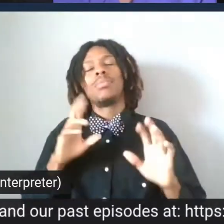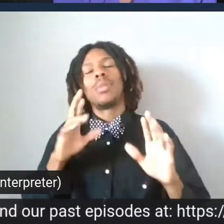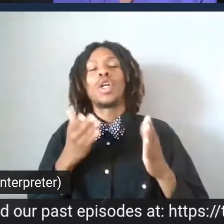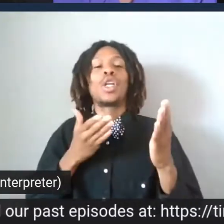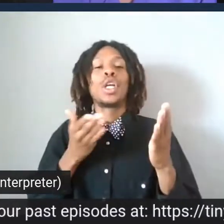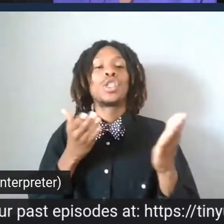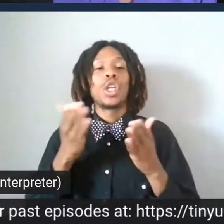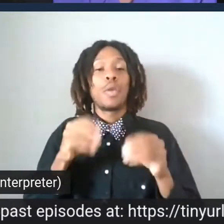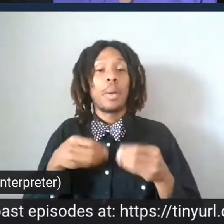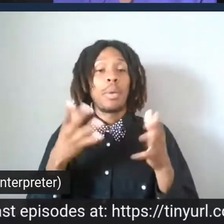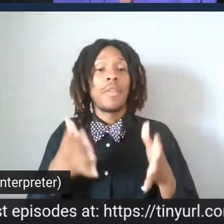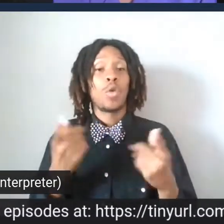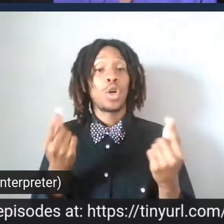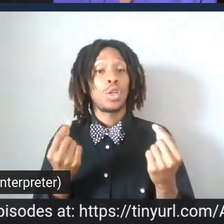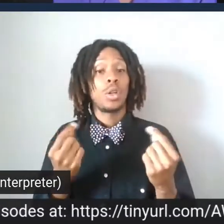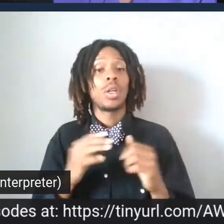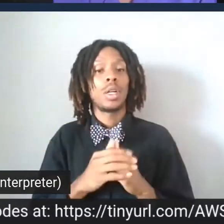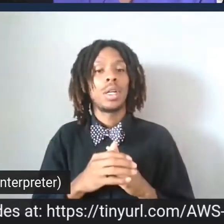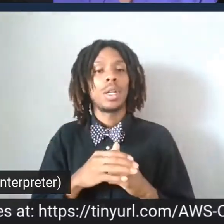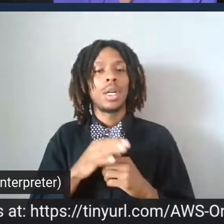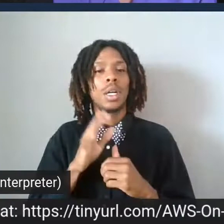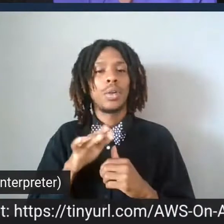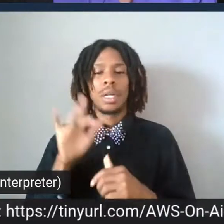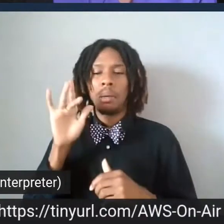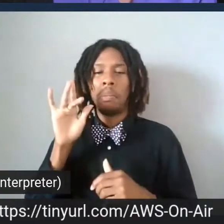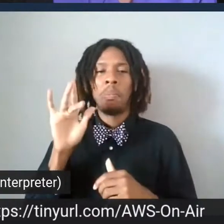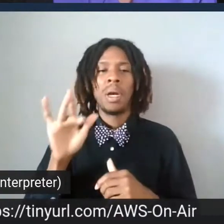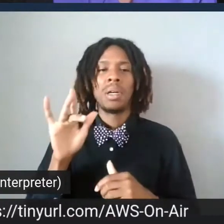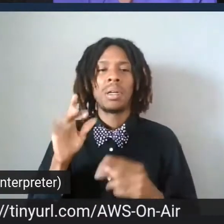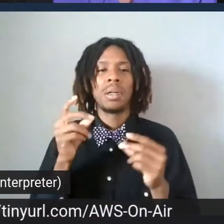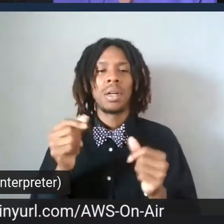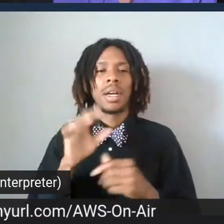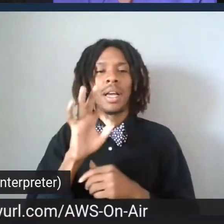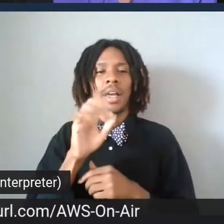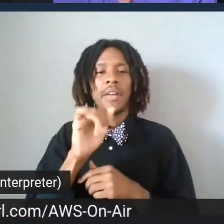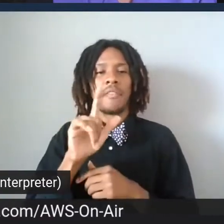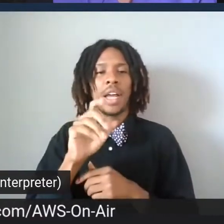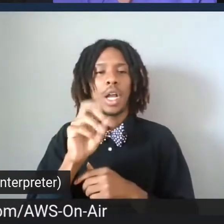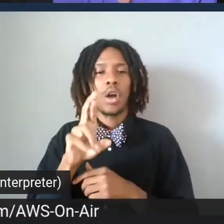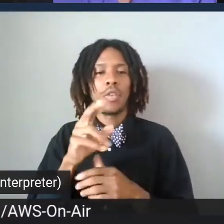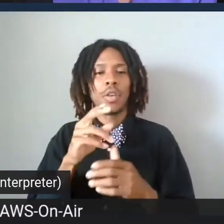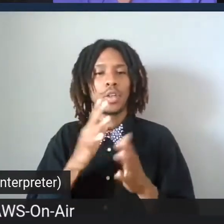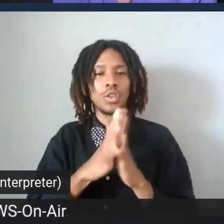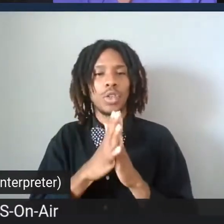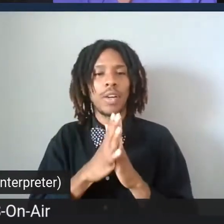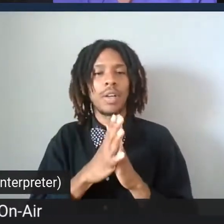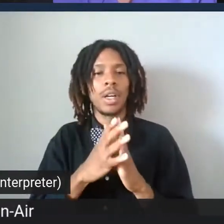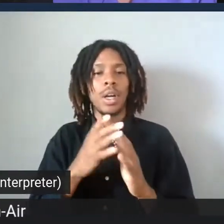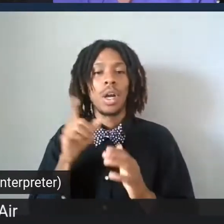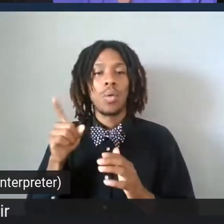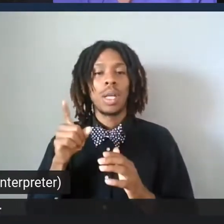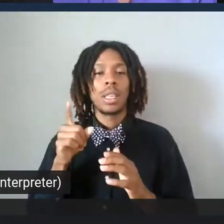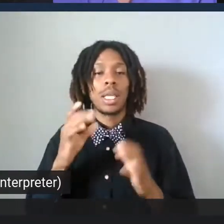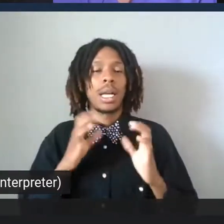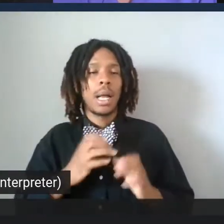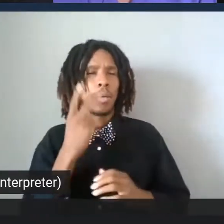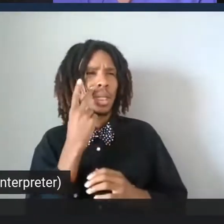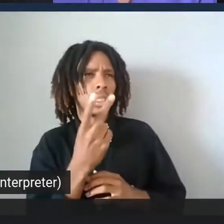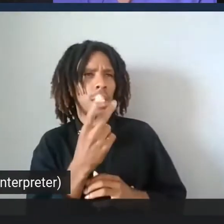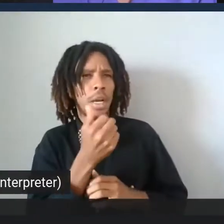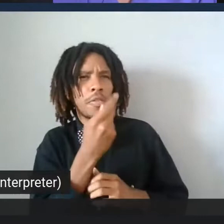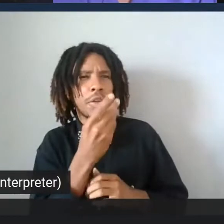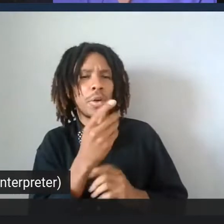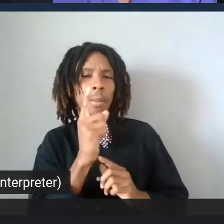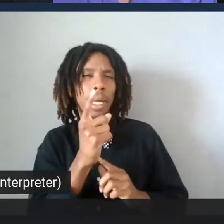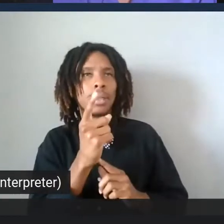provider, what you can do is you can just simply press the button and fail over traffic. And what the end client would see is maybe a couple of minutes